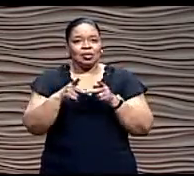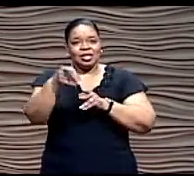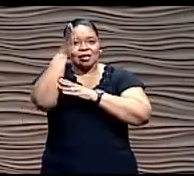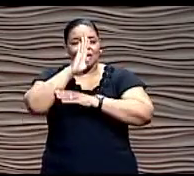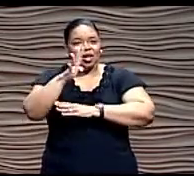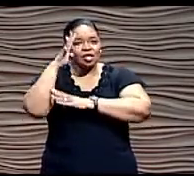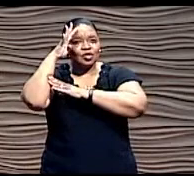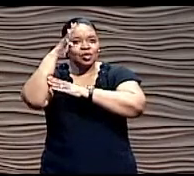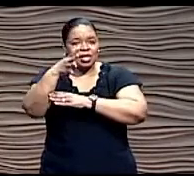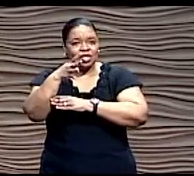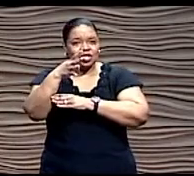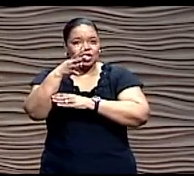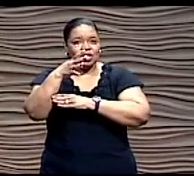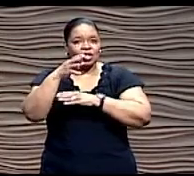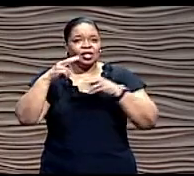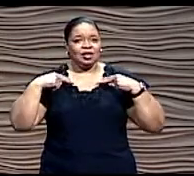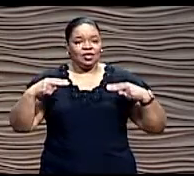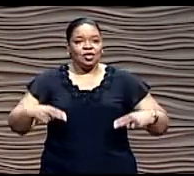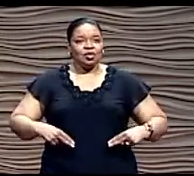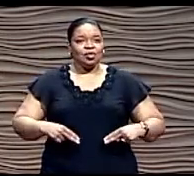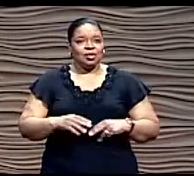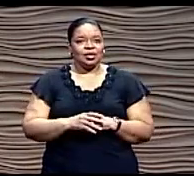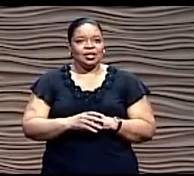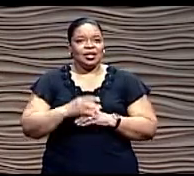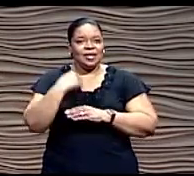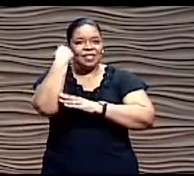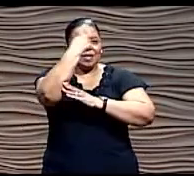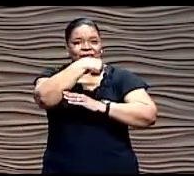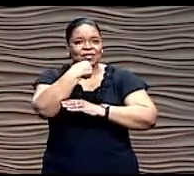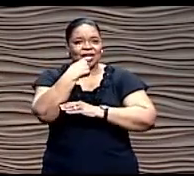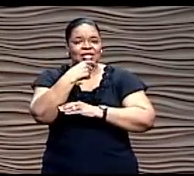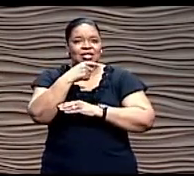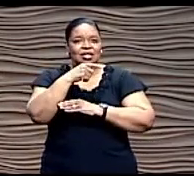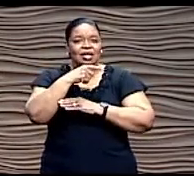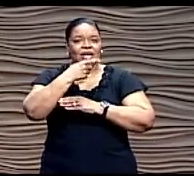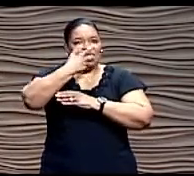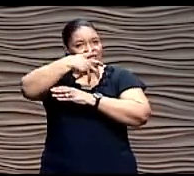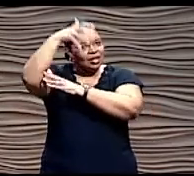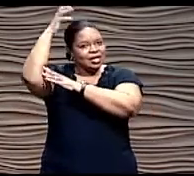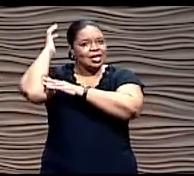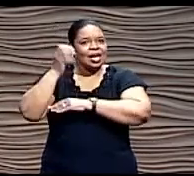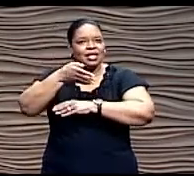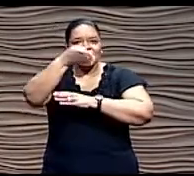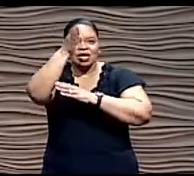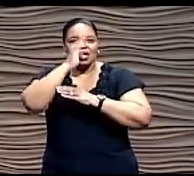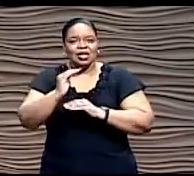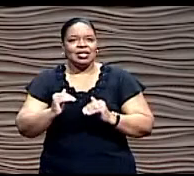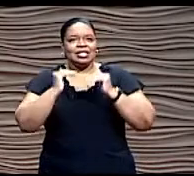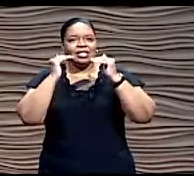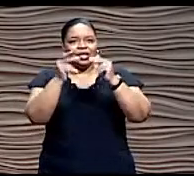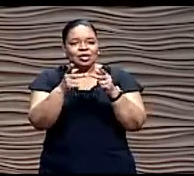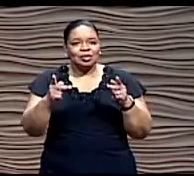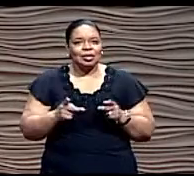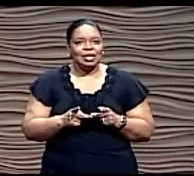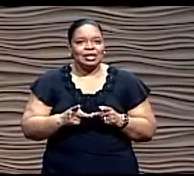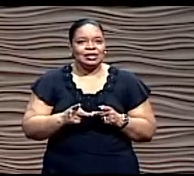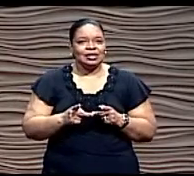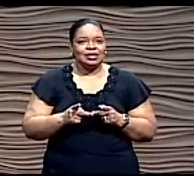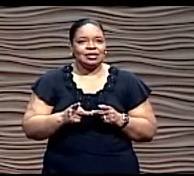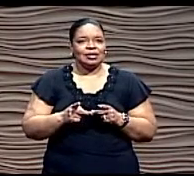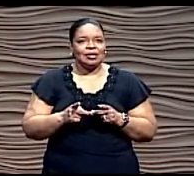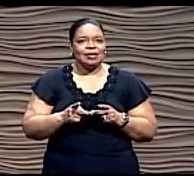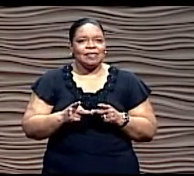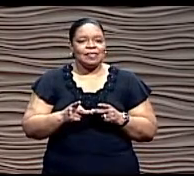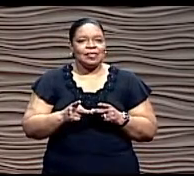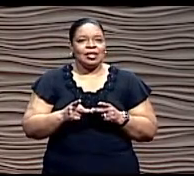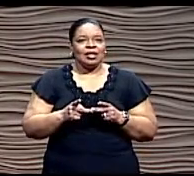creation of humanity. The face of a lion, God's exalted position of